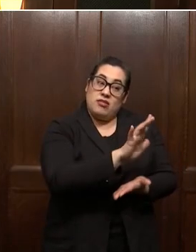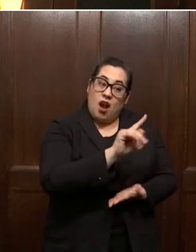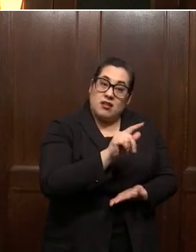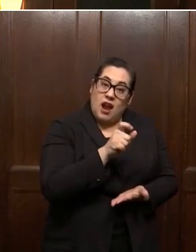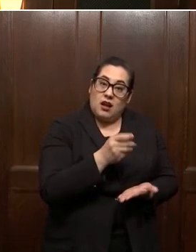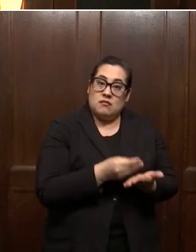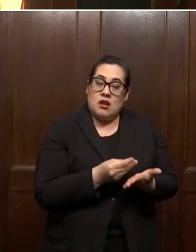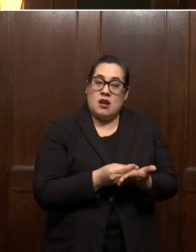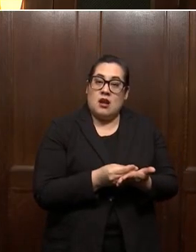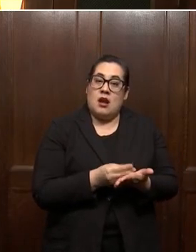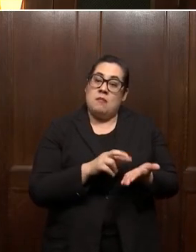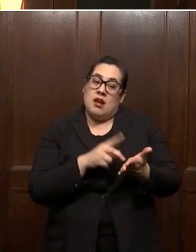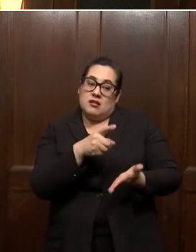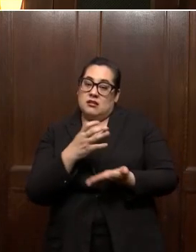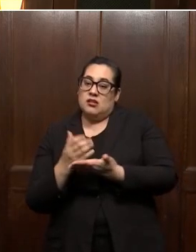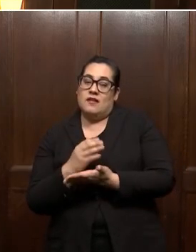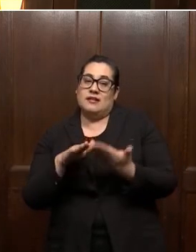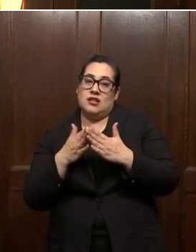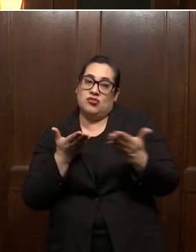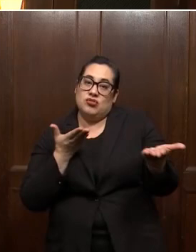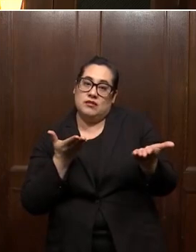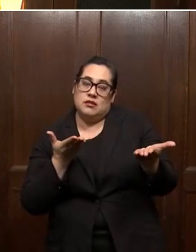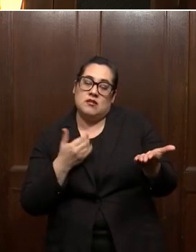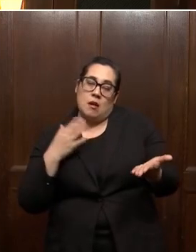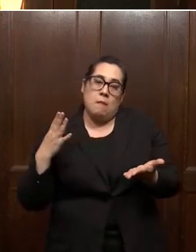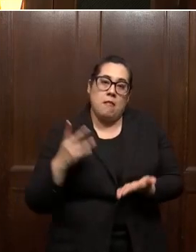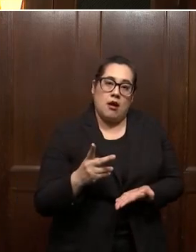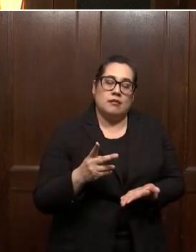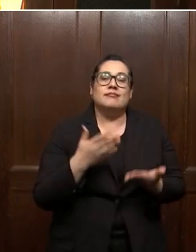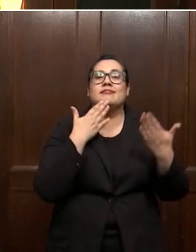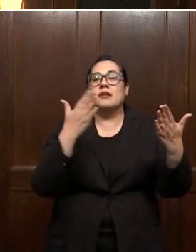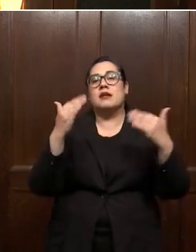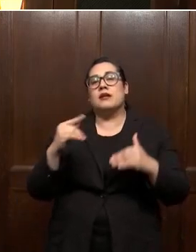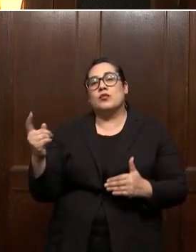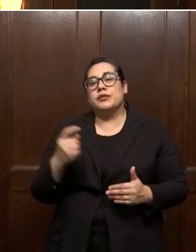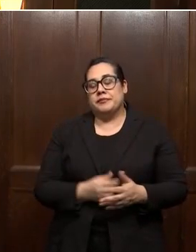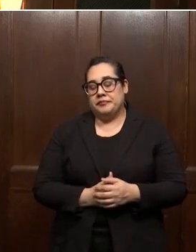cities where they live. Thank you. Next question.